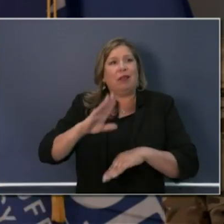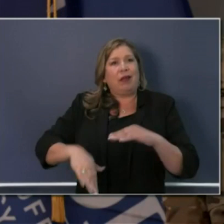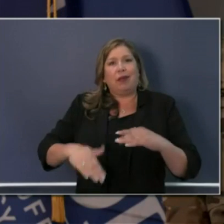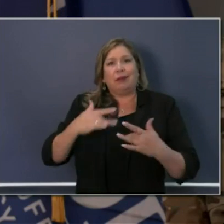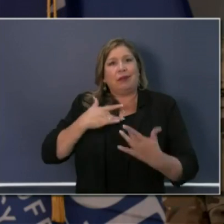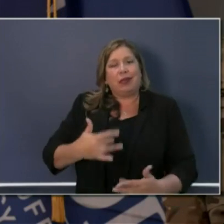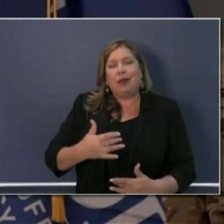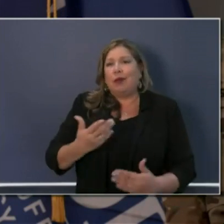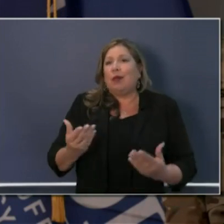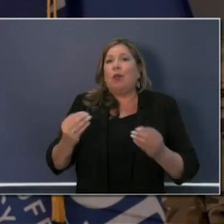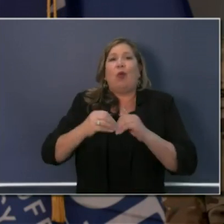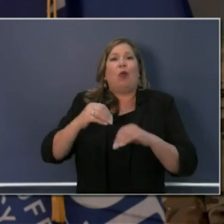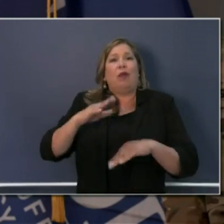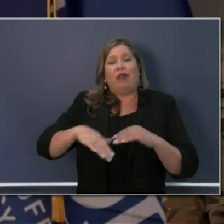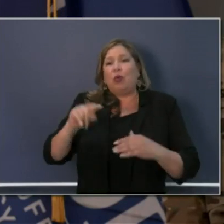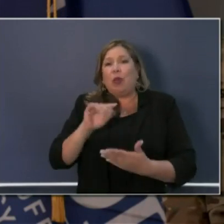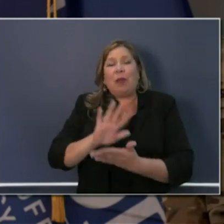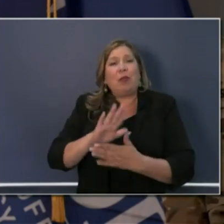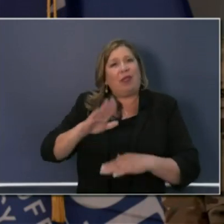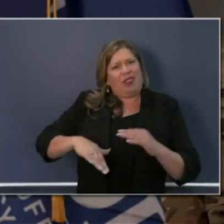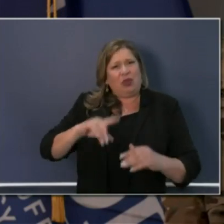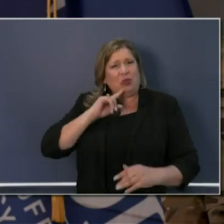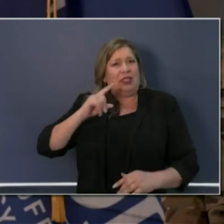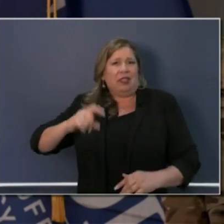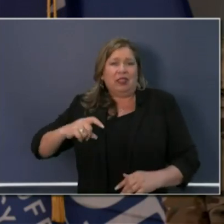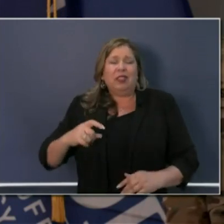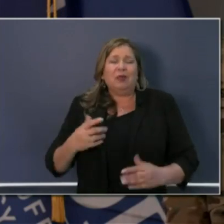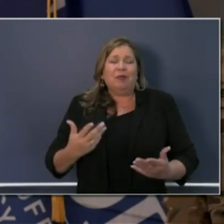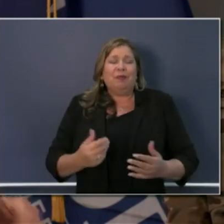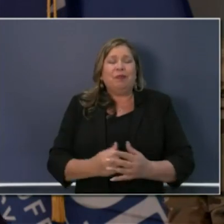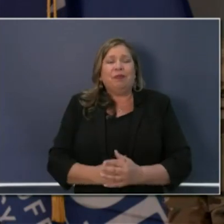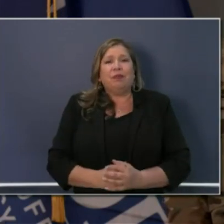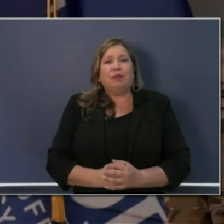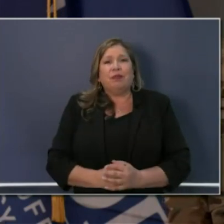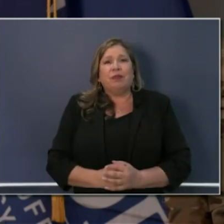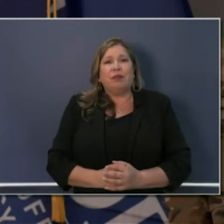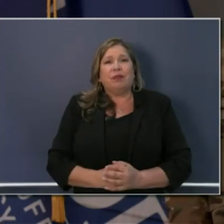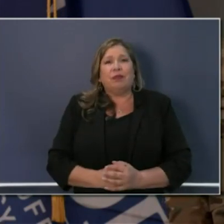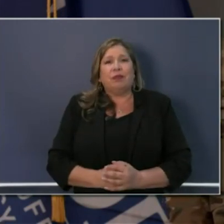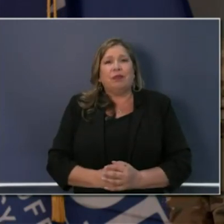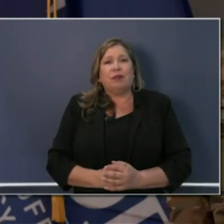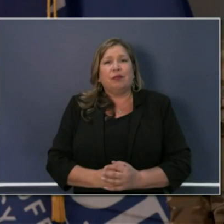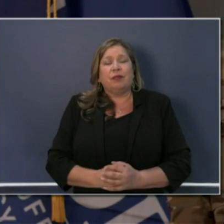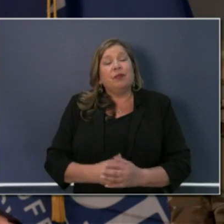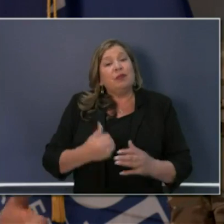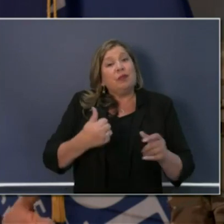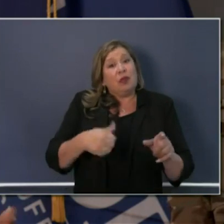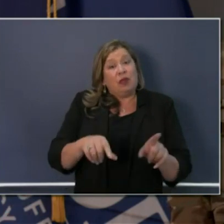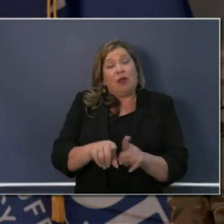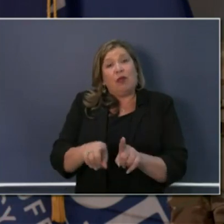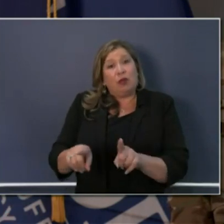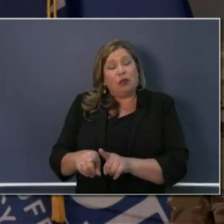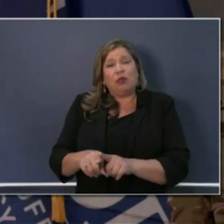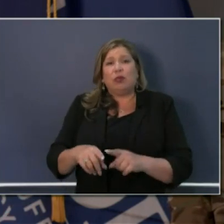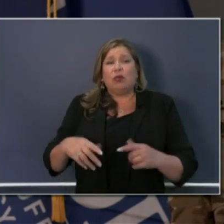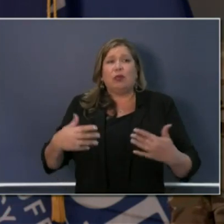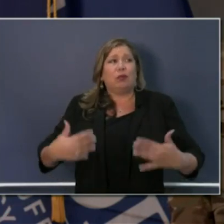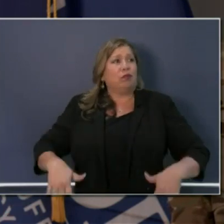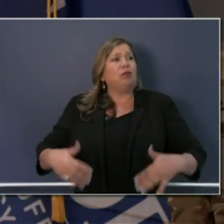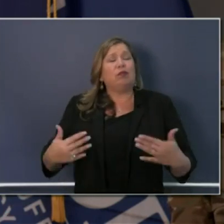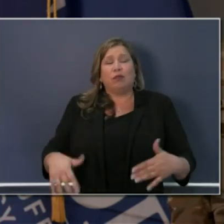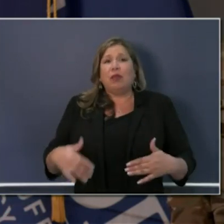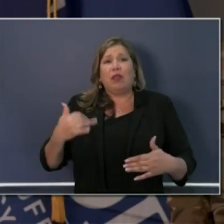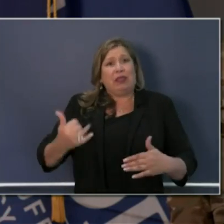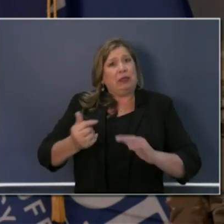toilet paper than they may need, and the like. At the same time, it is a remarkable moment to